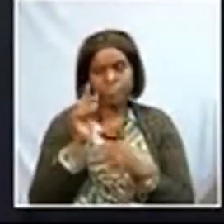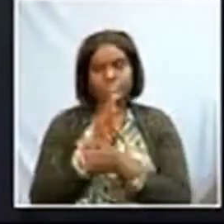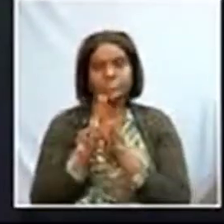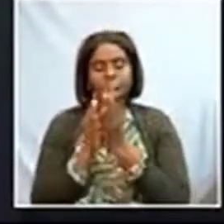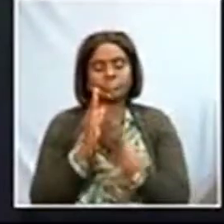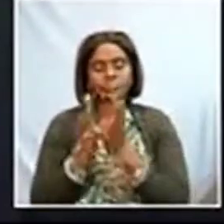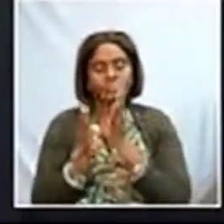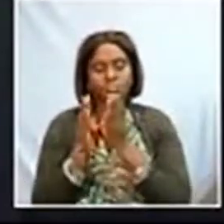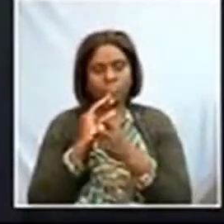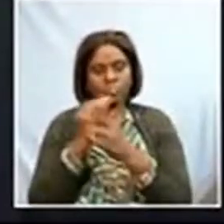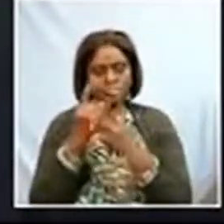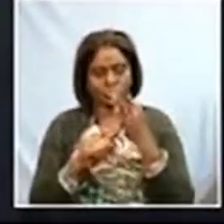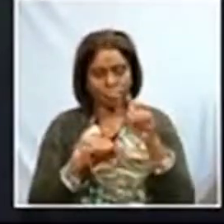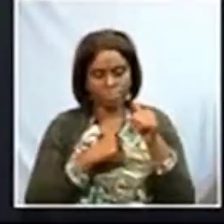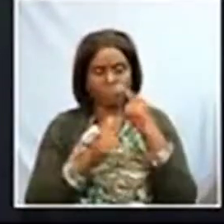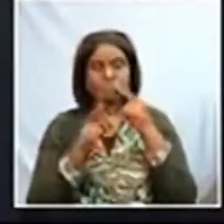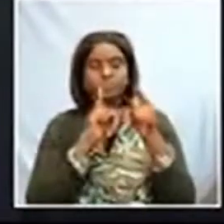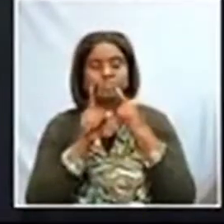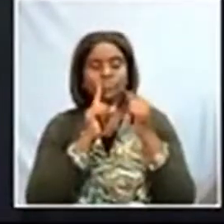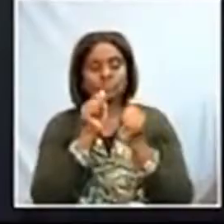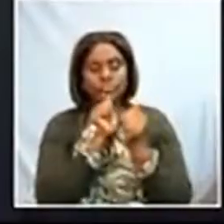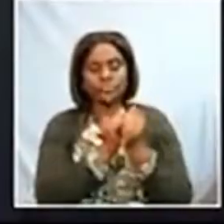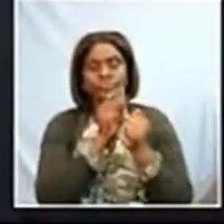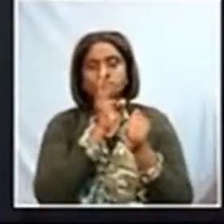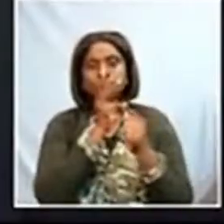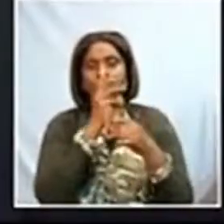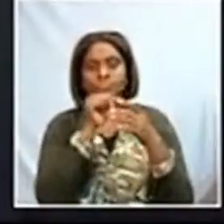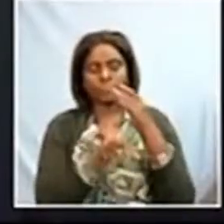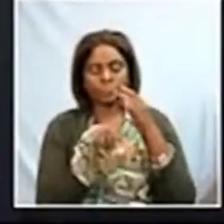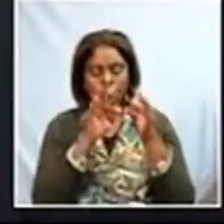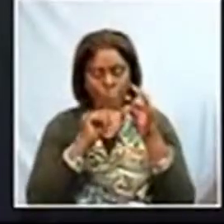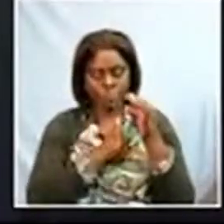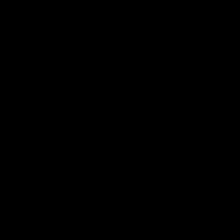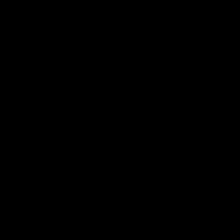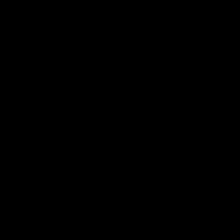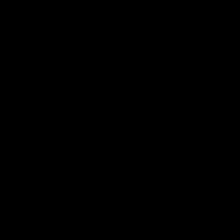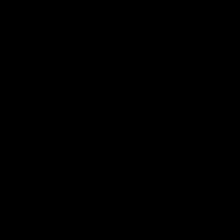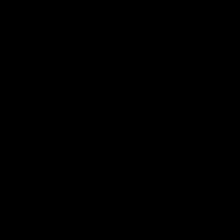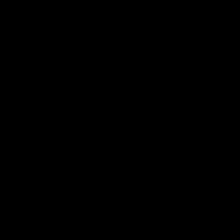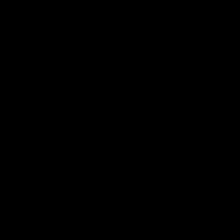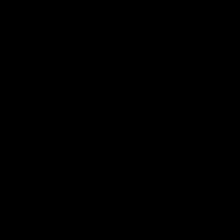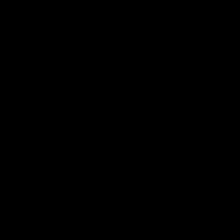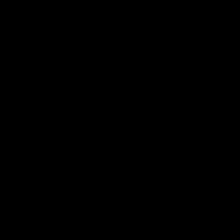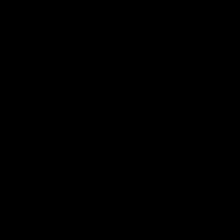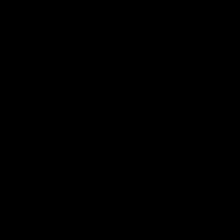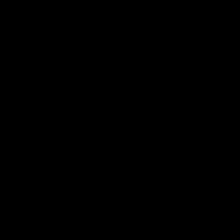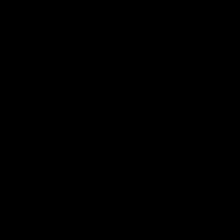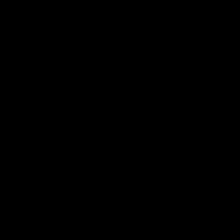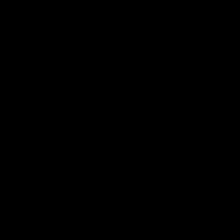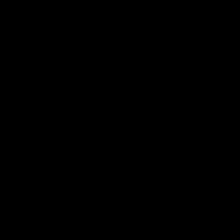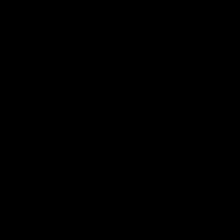contract, we're talking about boreholes. So if we make payments